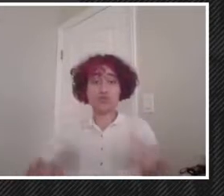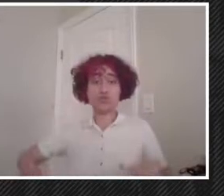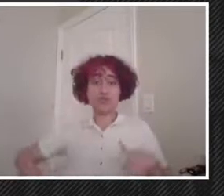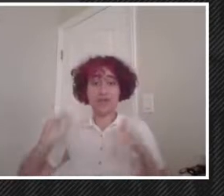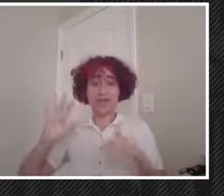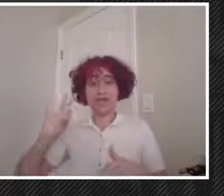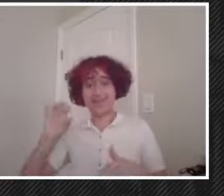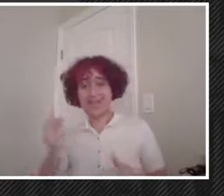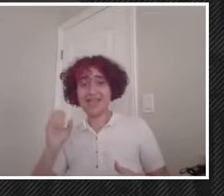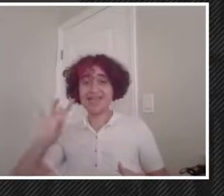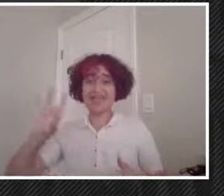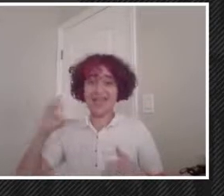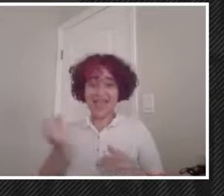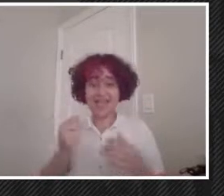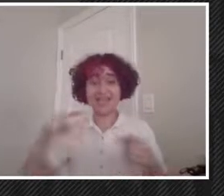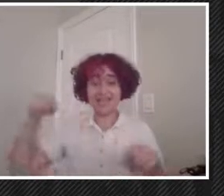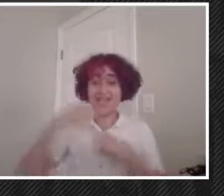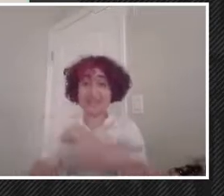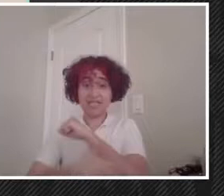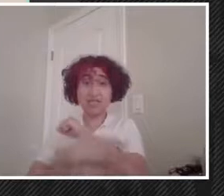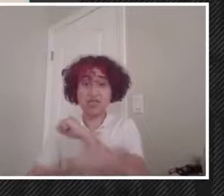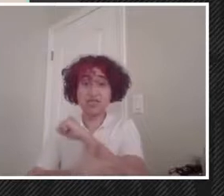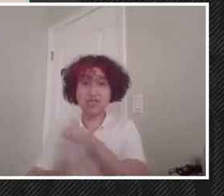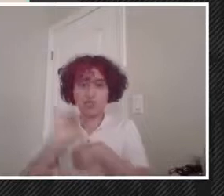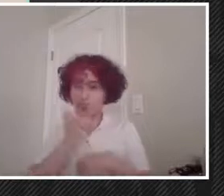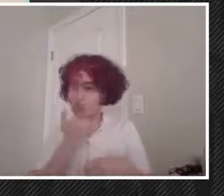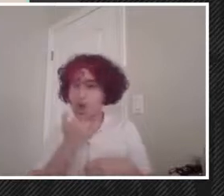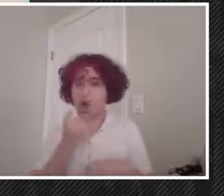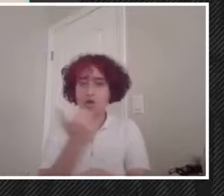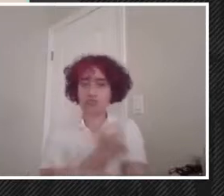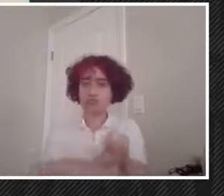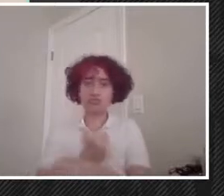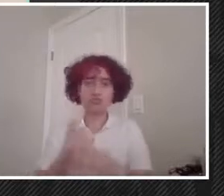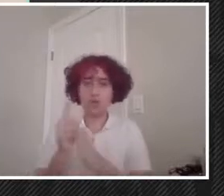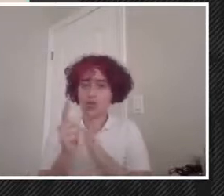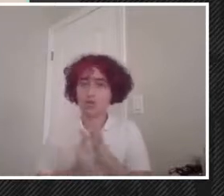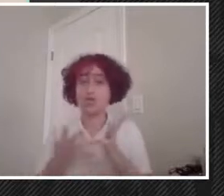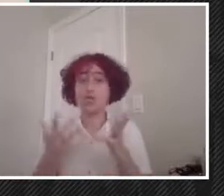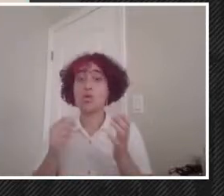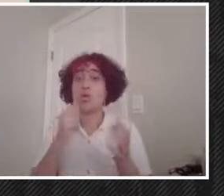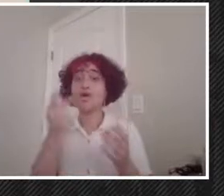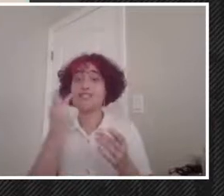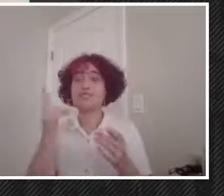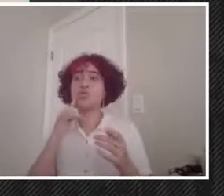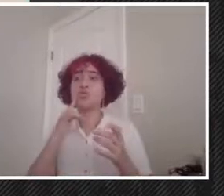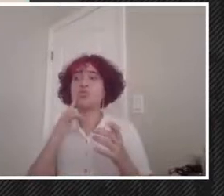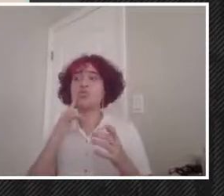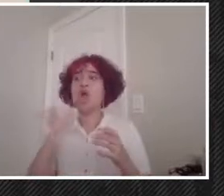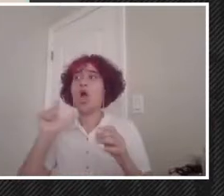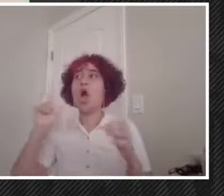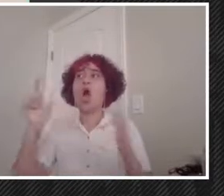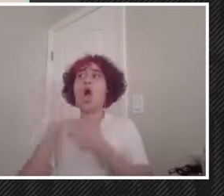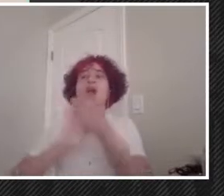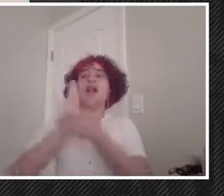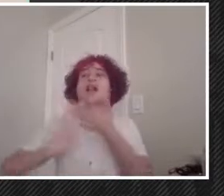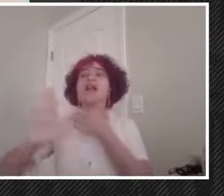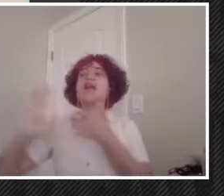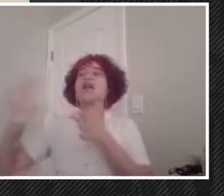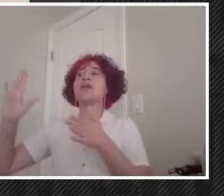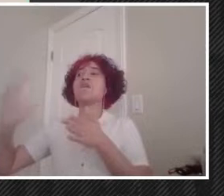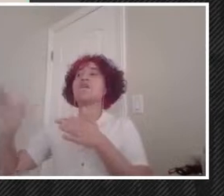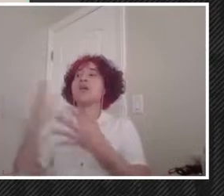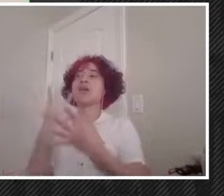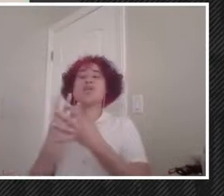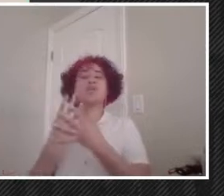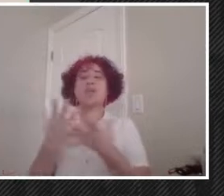want to see people granted mass clemency. We want to make sure that mothers are at home with their children. We want to make